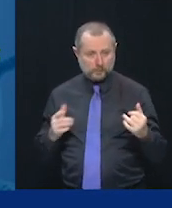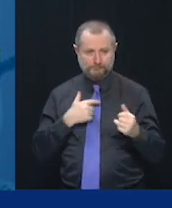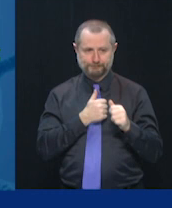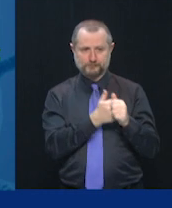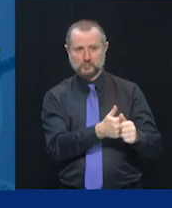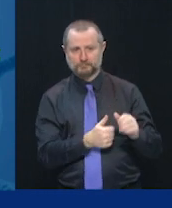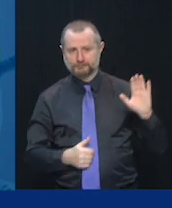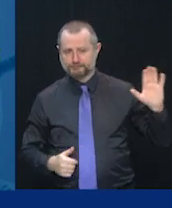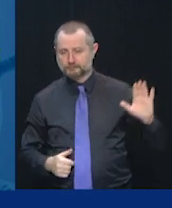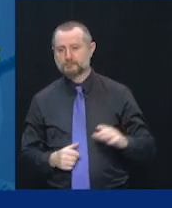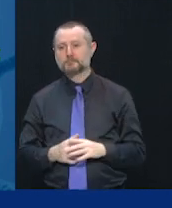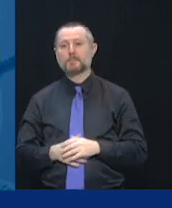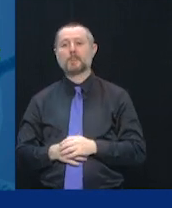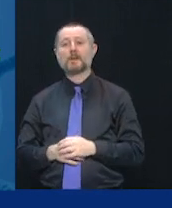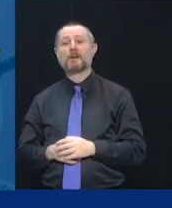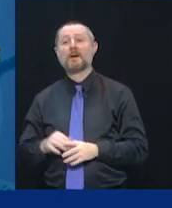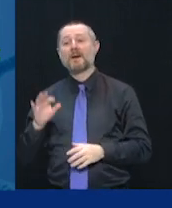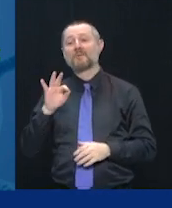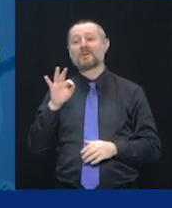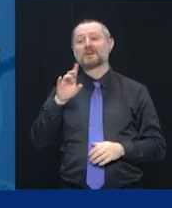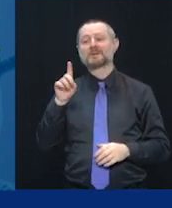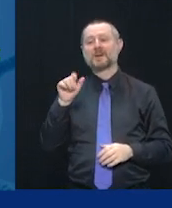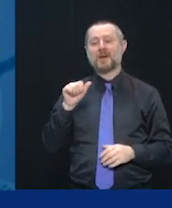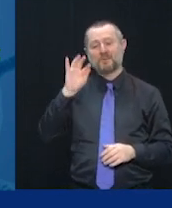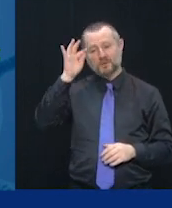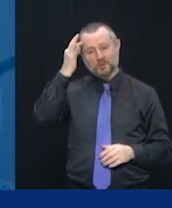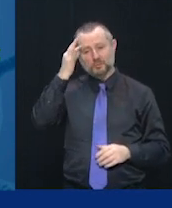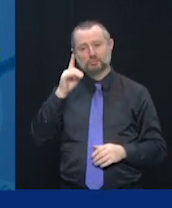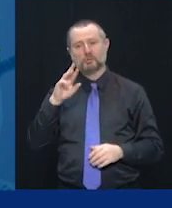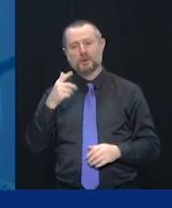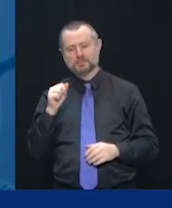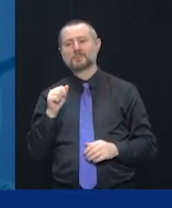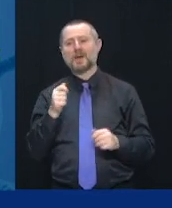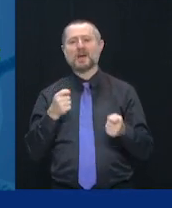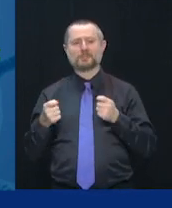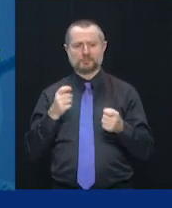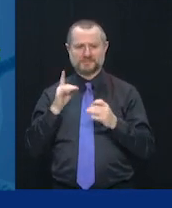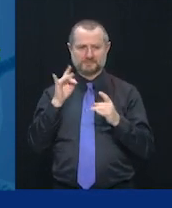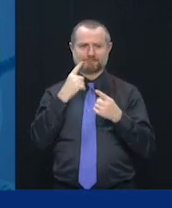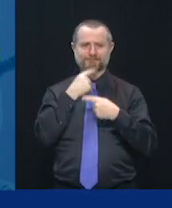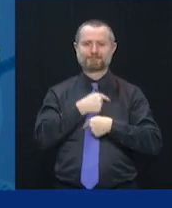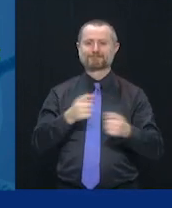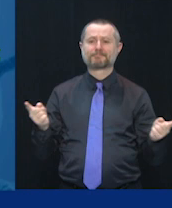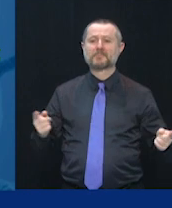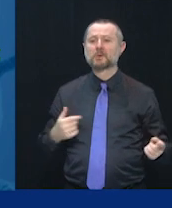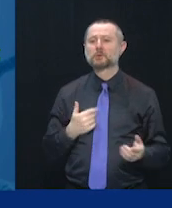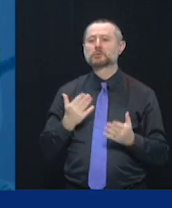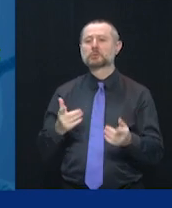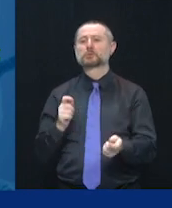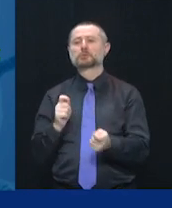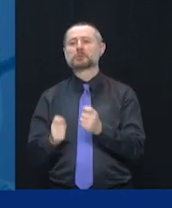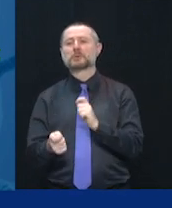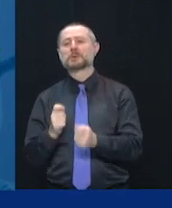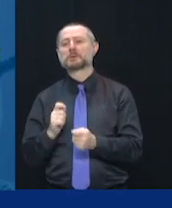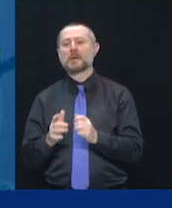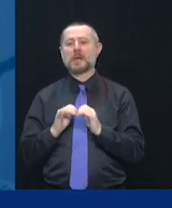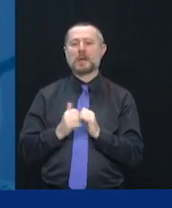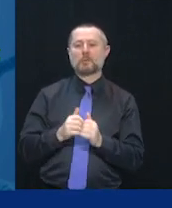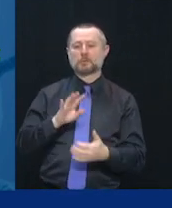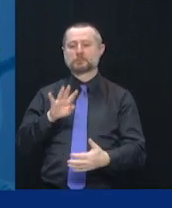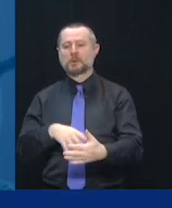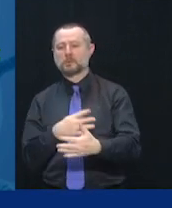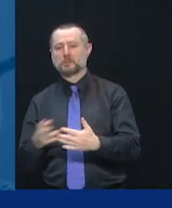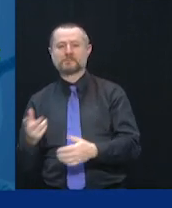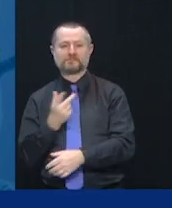The FDA has spoken specifically to this. At this time, suggesting changes to the FDA-authorized dosing or schedules of these vaccines